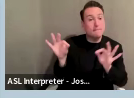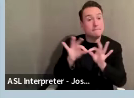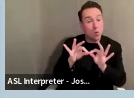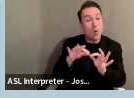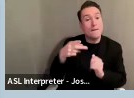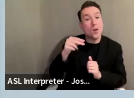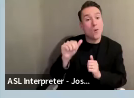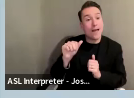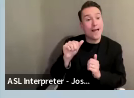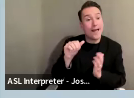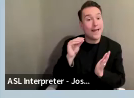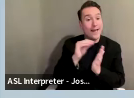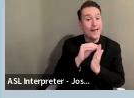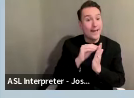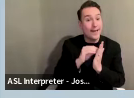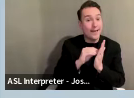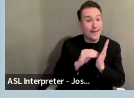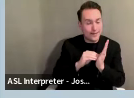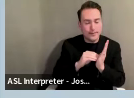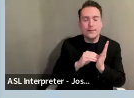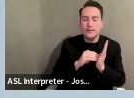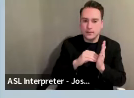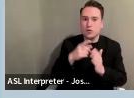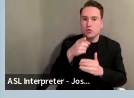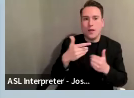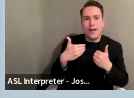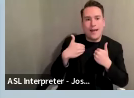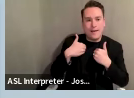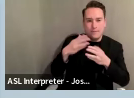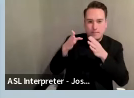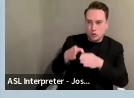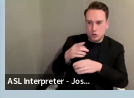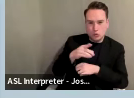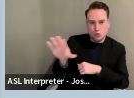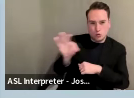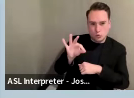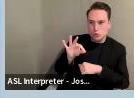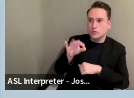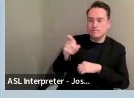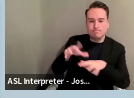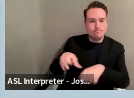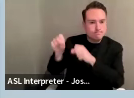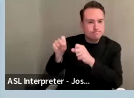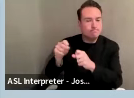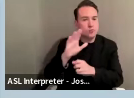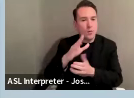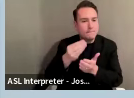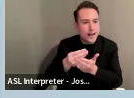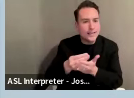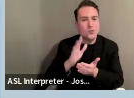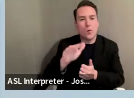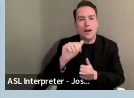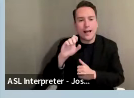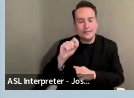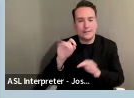financial purposes, you have someone that you wholeheartedly trust to use your money and your assets to take good care of